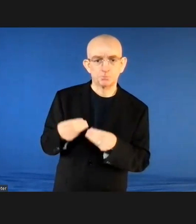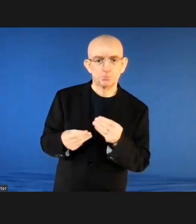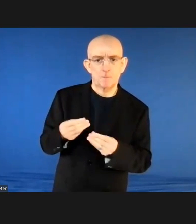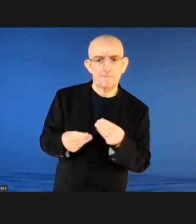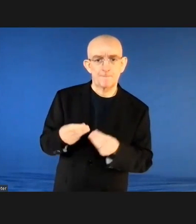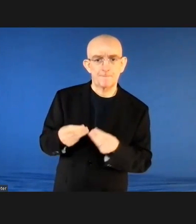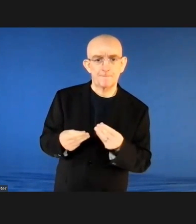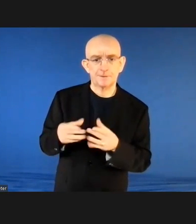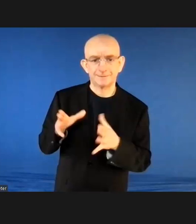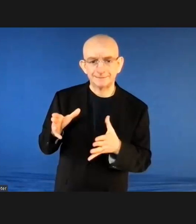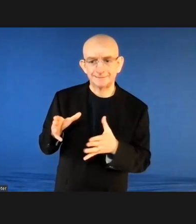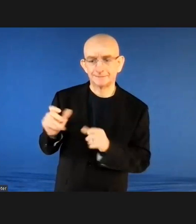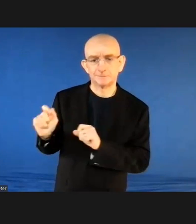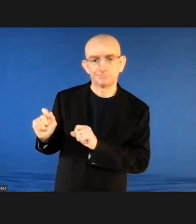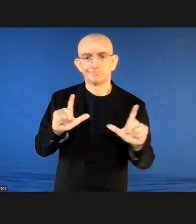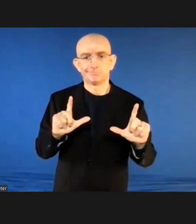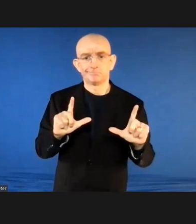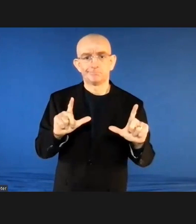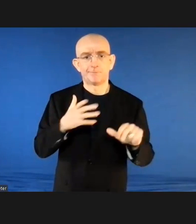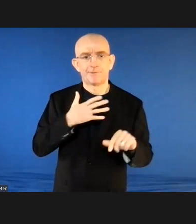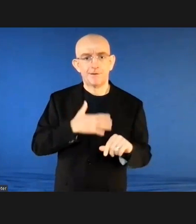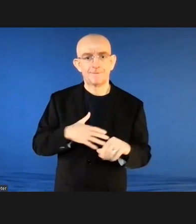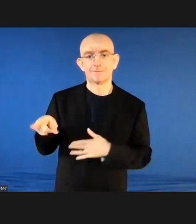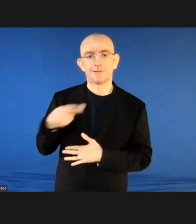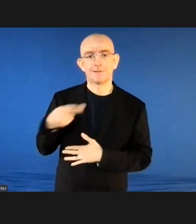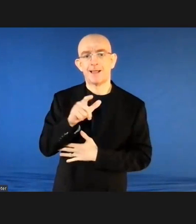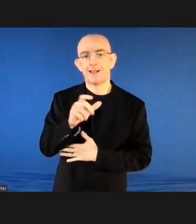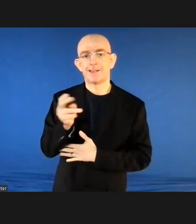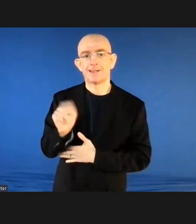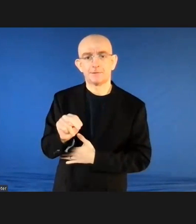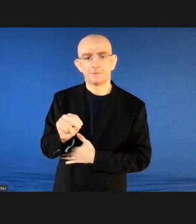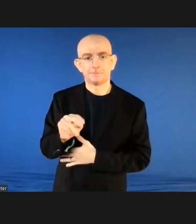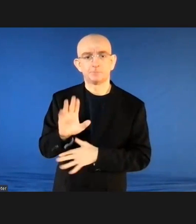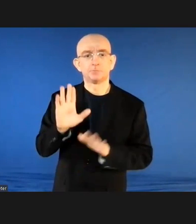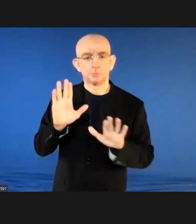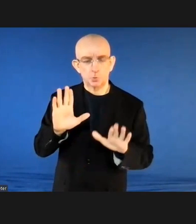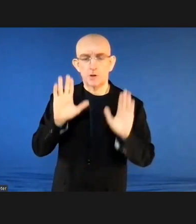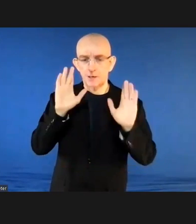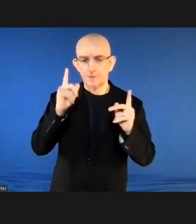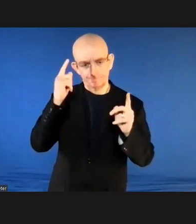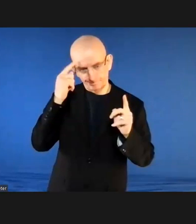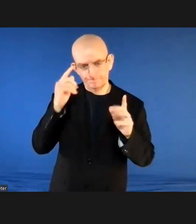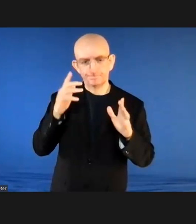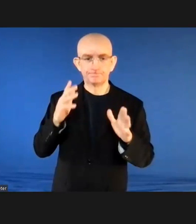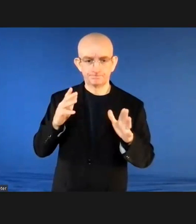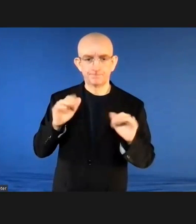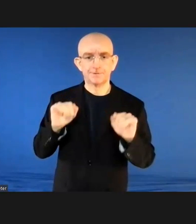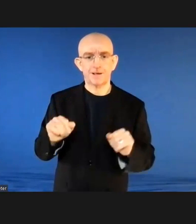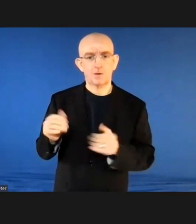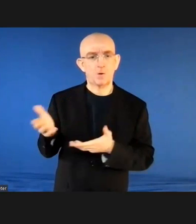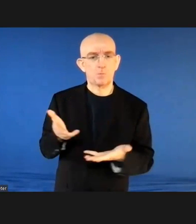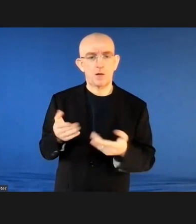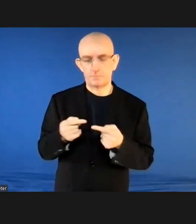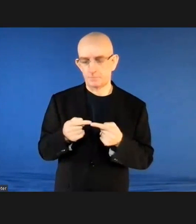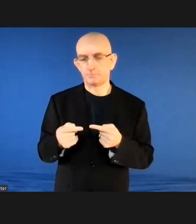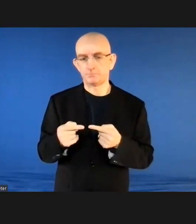we will do to begin with, we will come back to that in a couple of moments. And instead, Joanna,